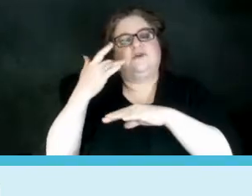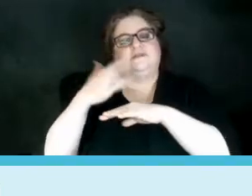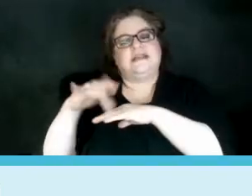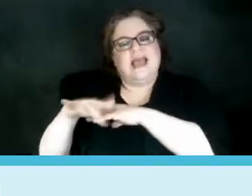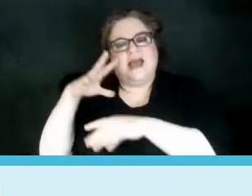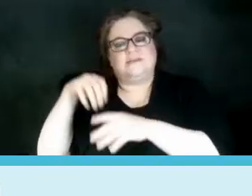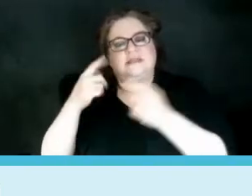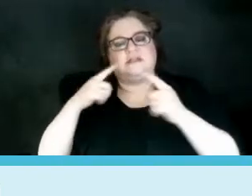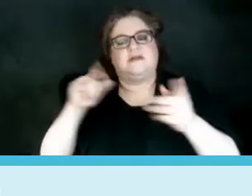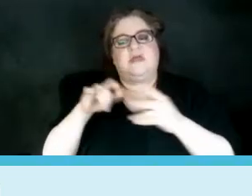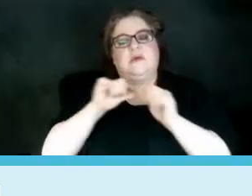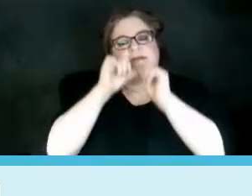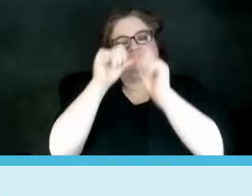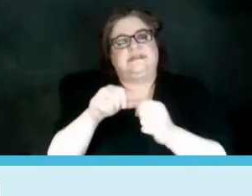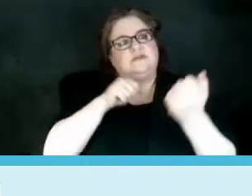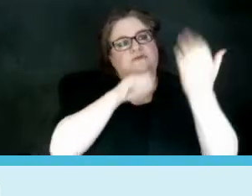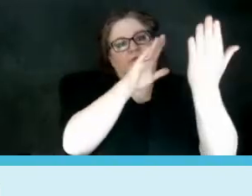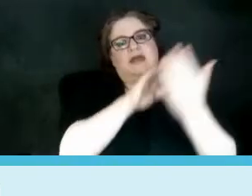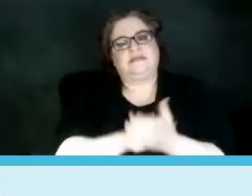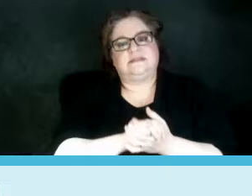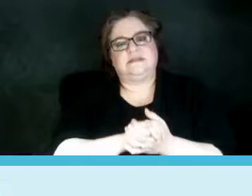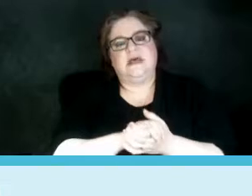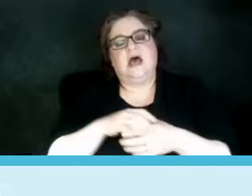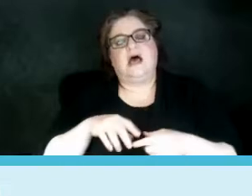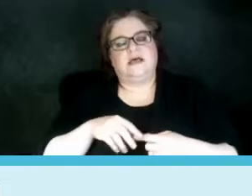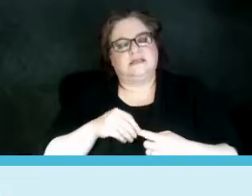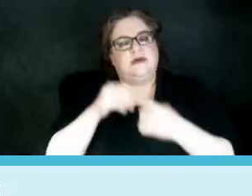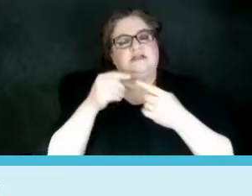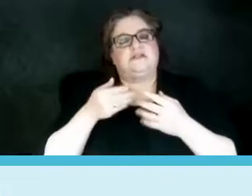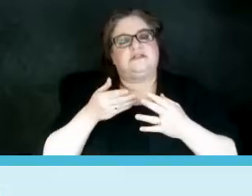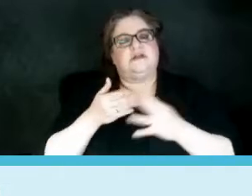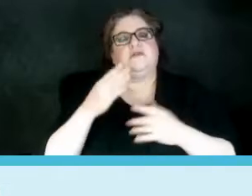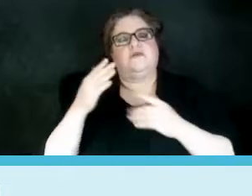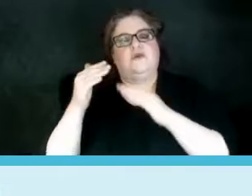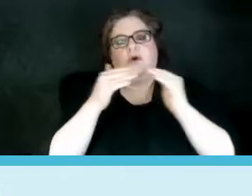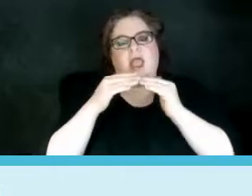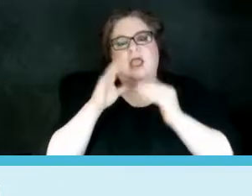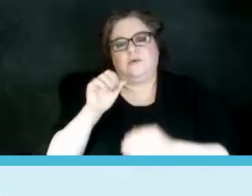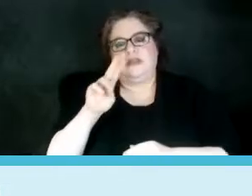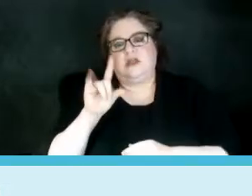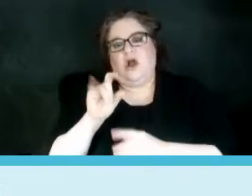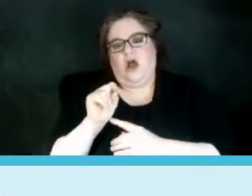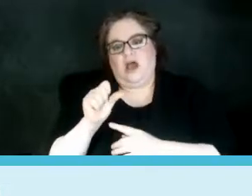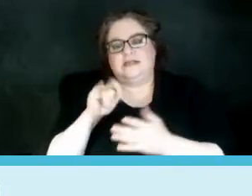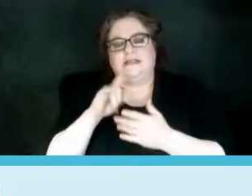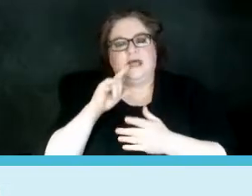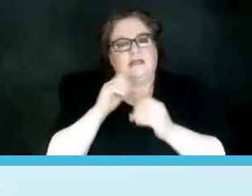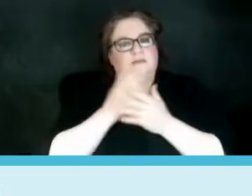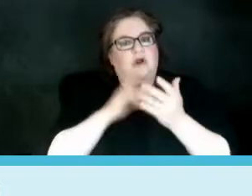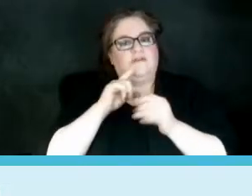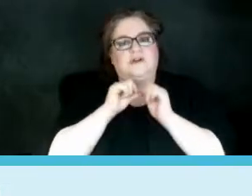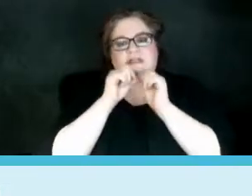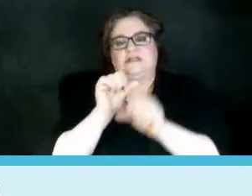that we continue to face, especially through equity audits. So regularly examine, this is part of our continuous improvement work plan,